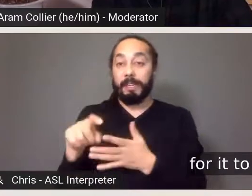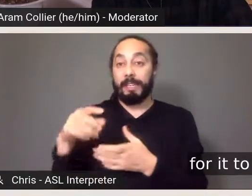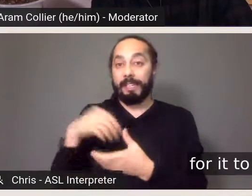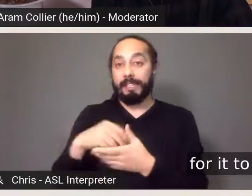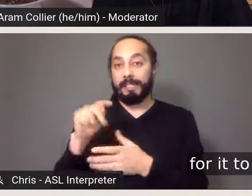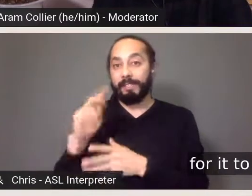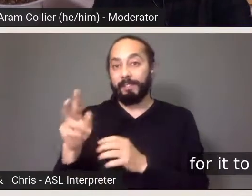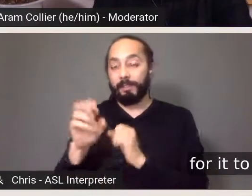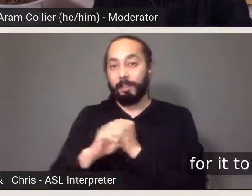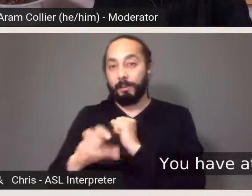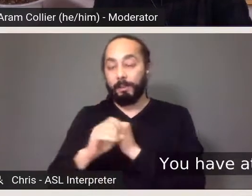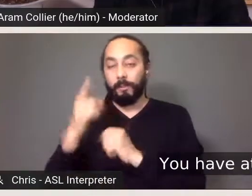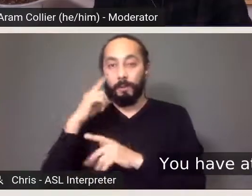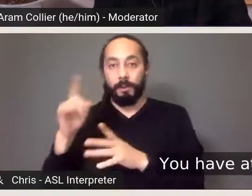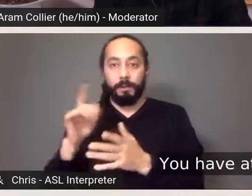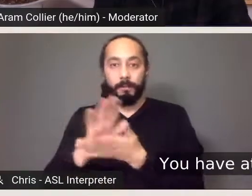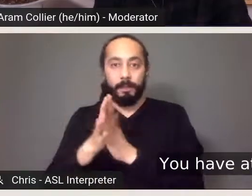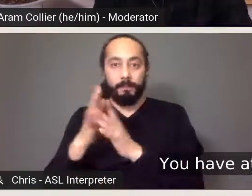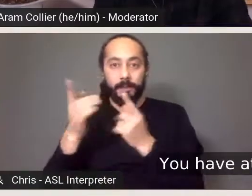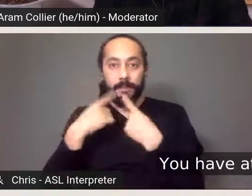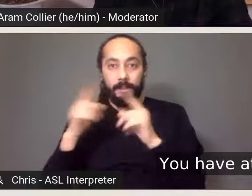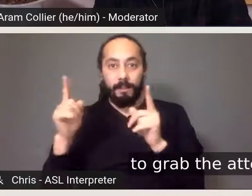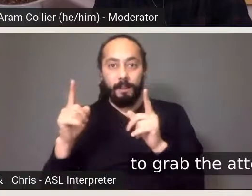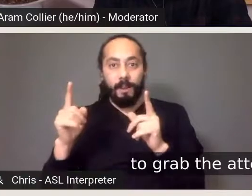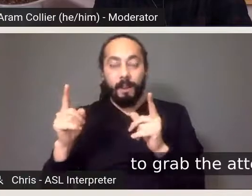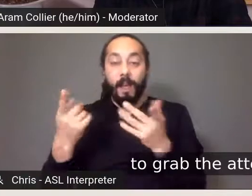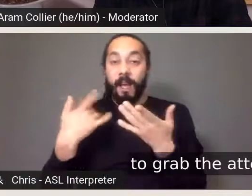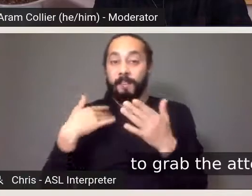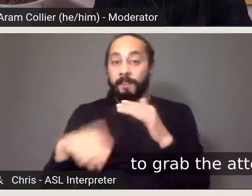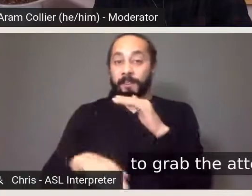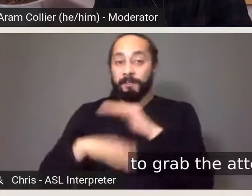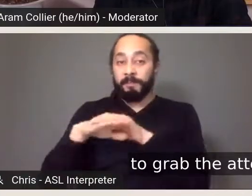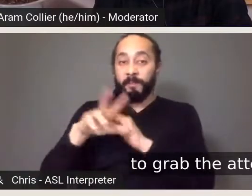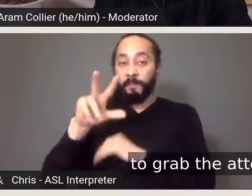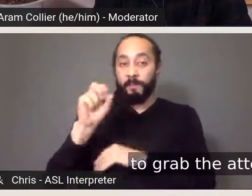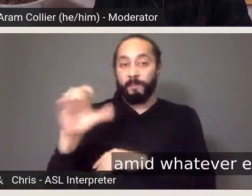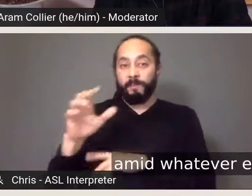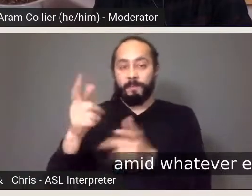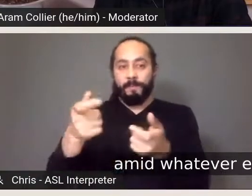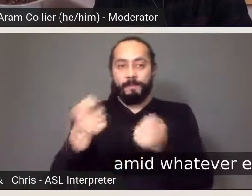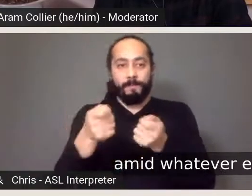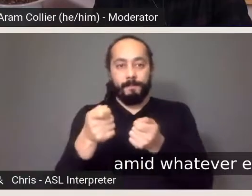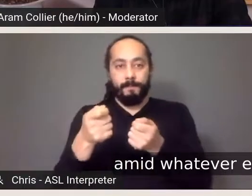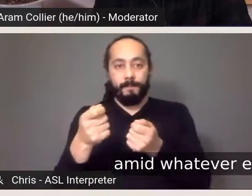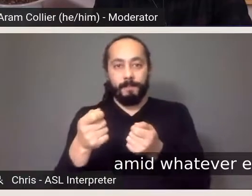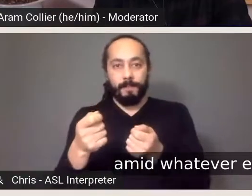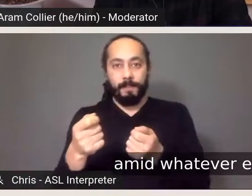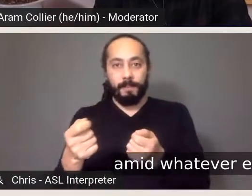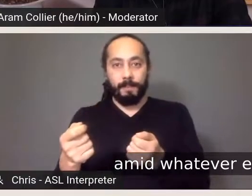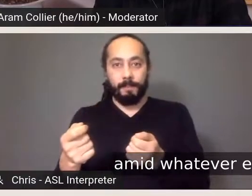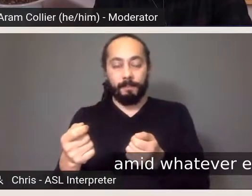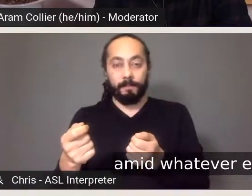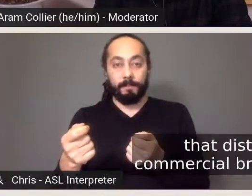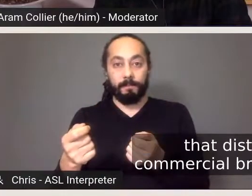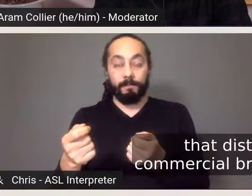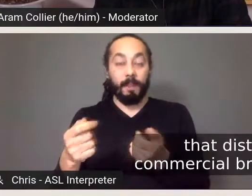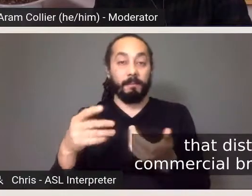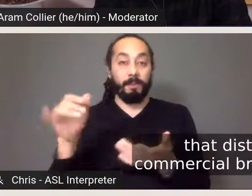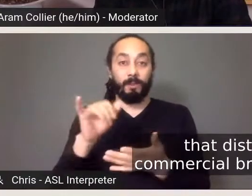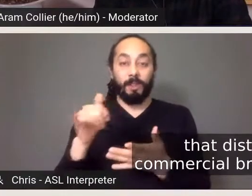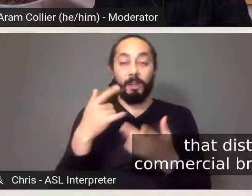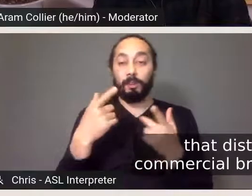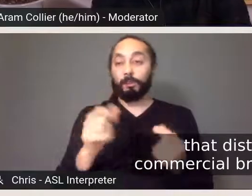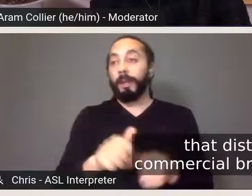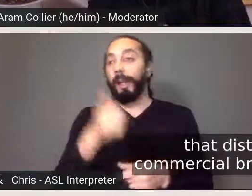be successful. You have at most 30 seconds to grab the attention of your viewer amid whatever else they might be doing that